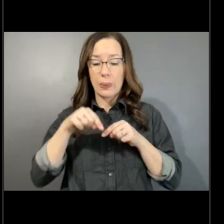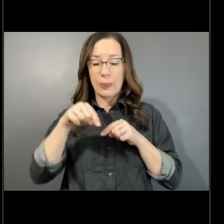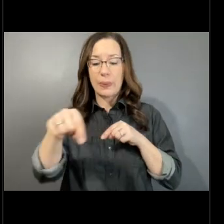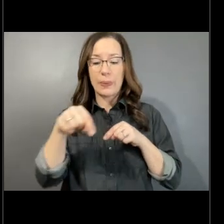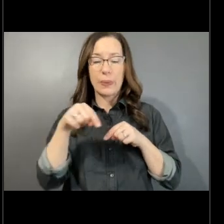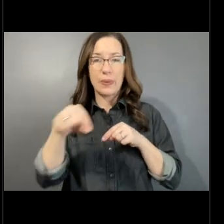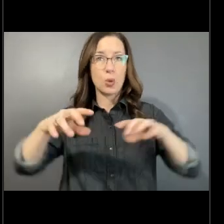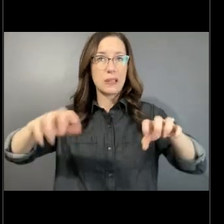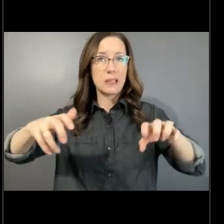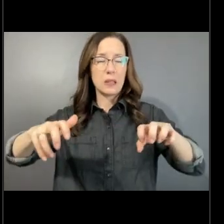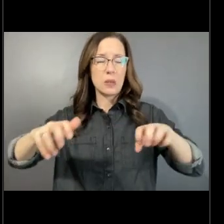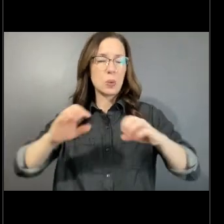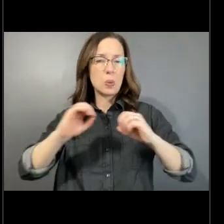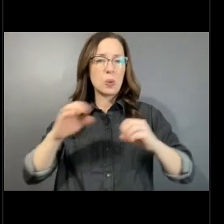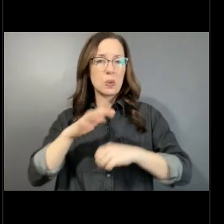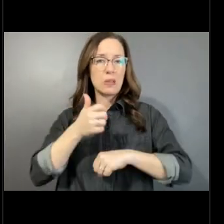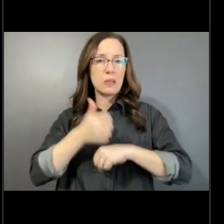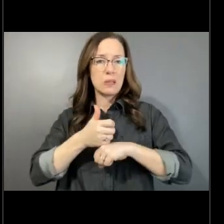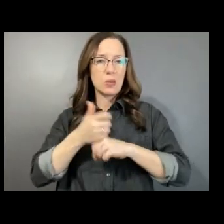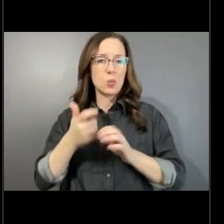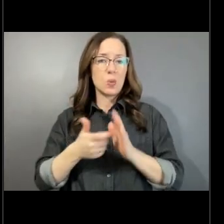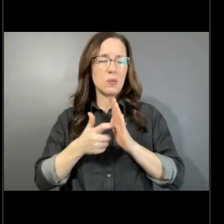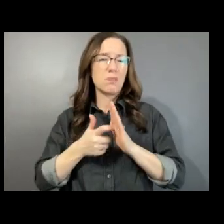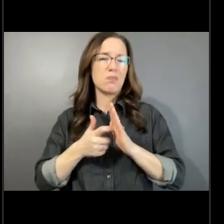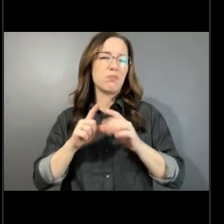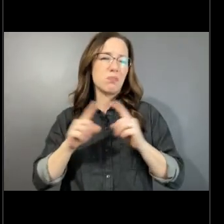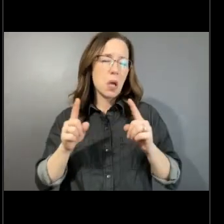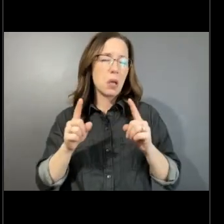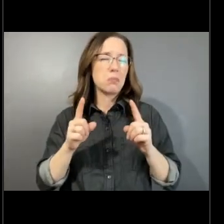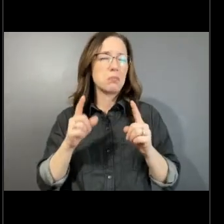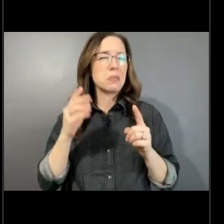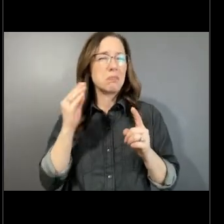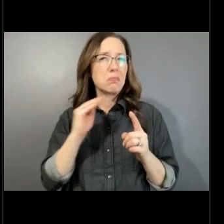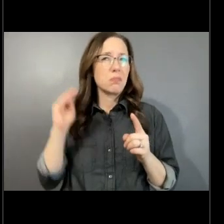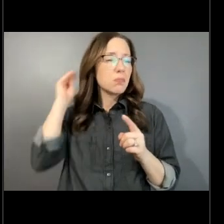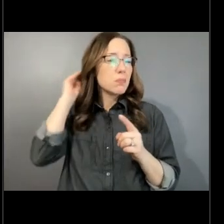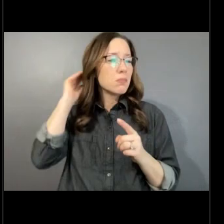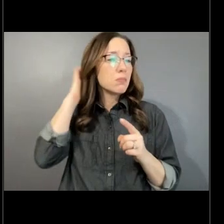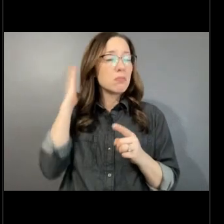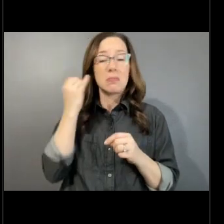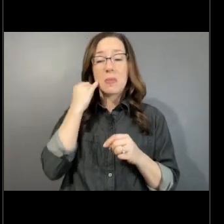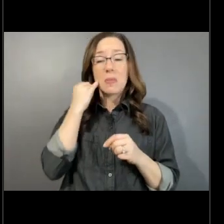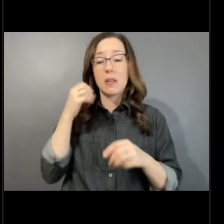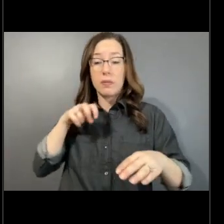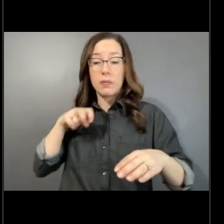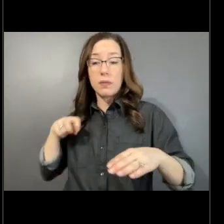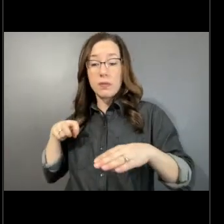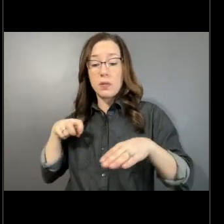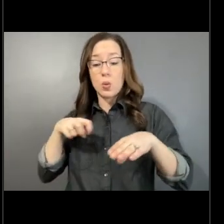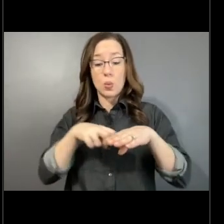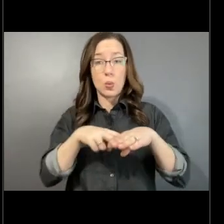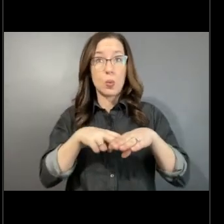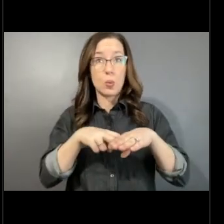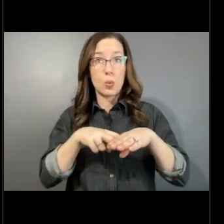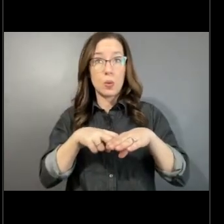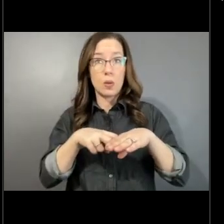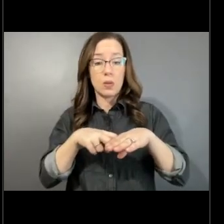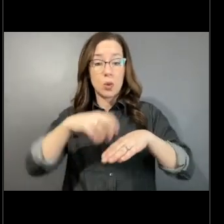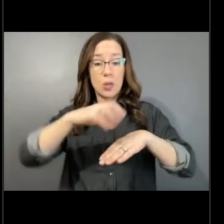there's no set requirement. However, it is necessary to keep in mind that if a forward approach is required to the kitchen